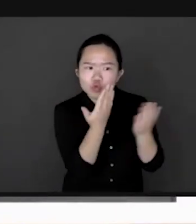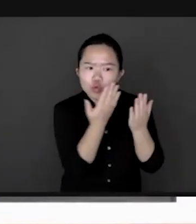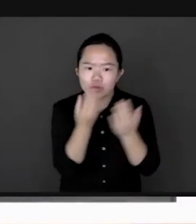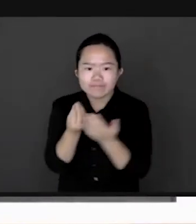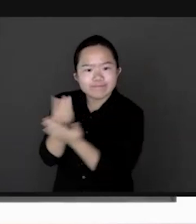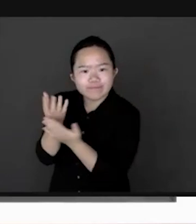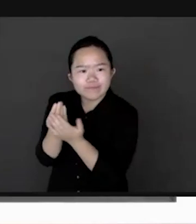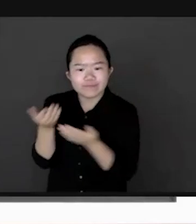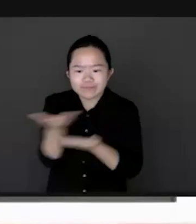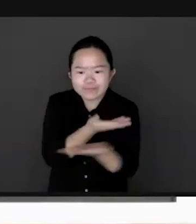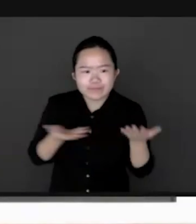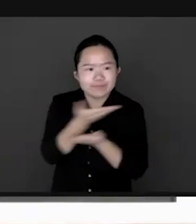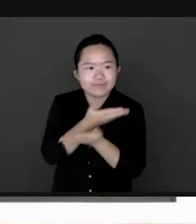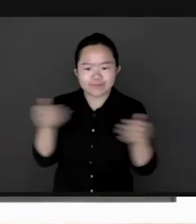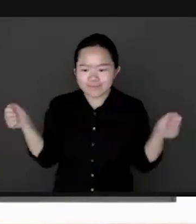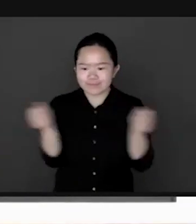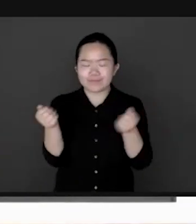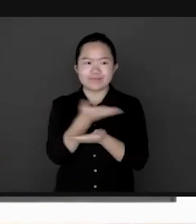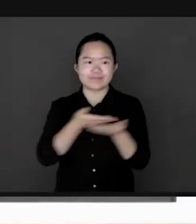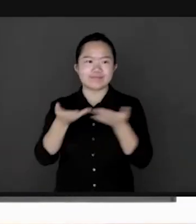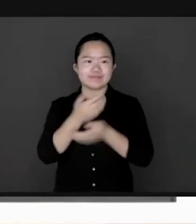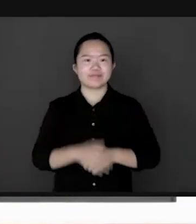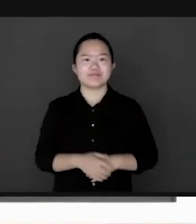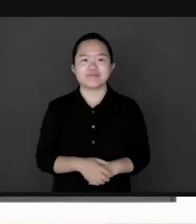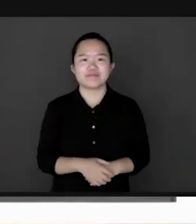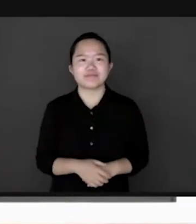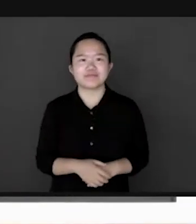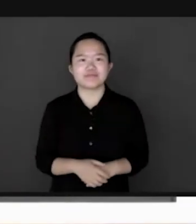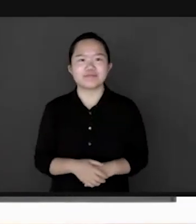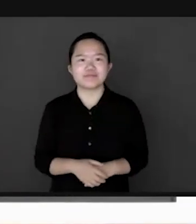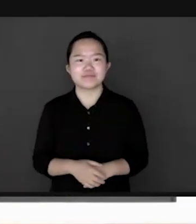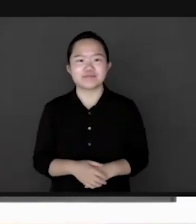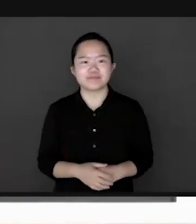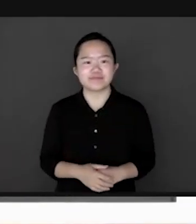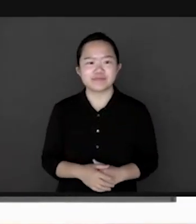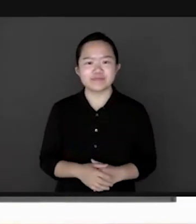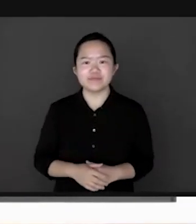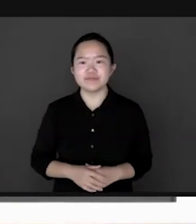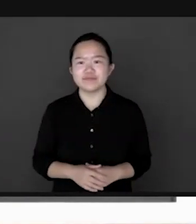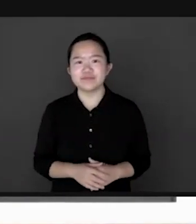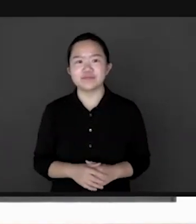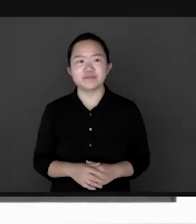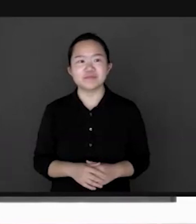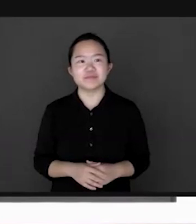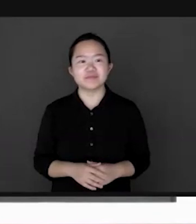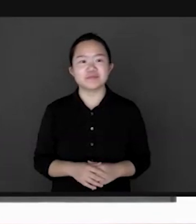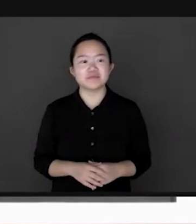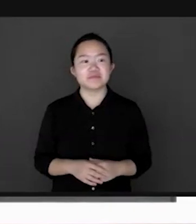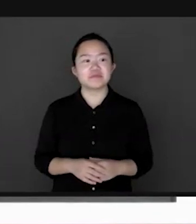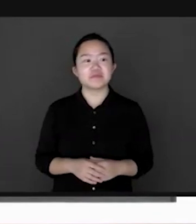So that's very nice. You kind of swapped according to, it's just the opposite of what you did last year. So I think that was a